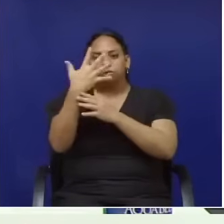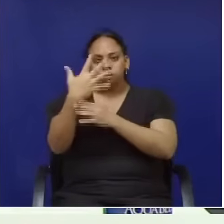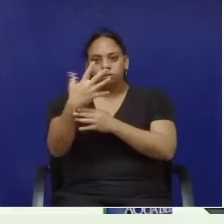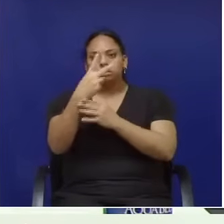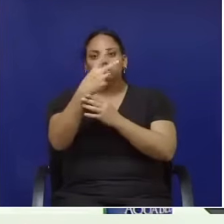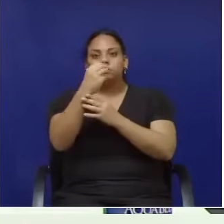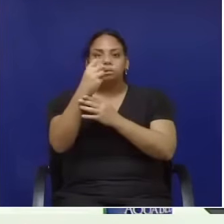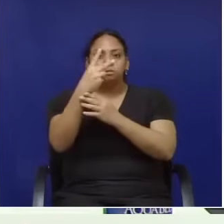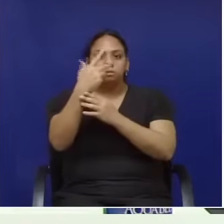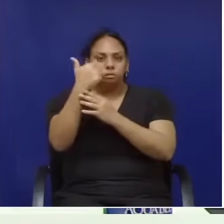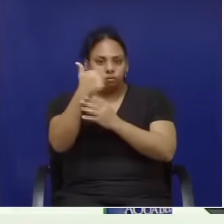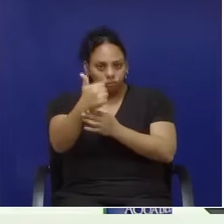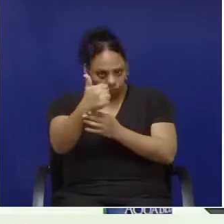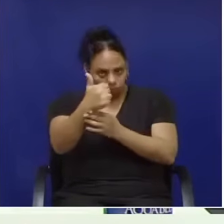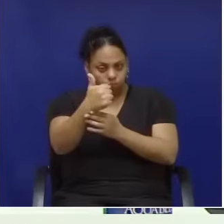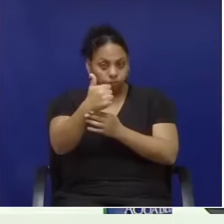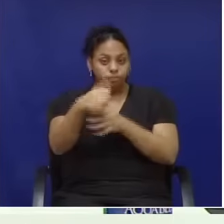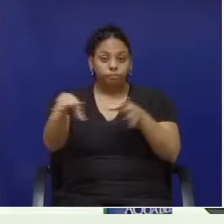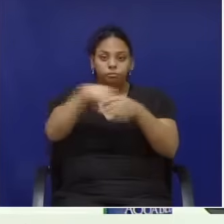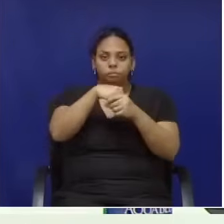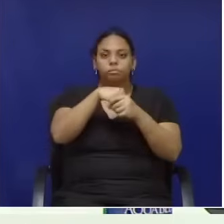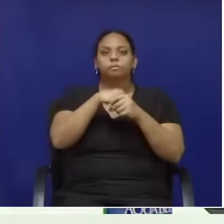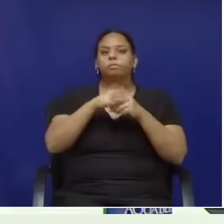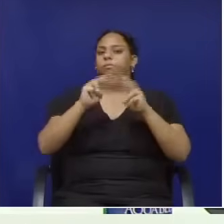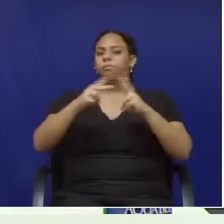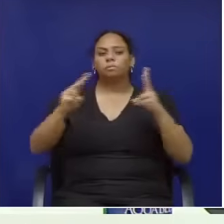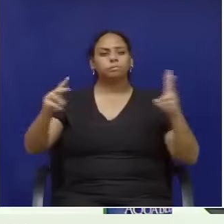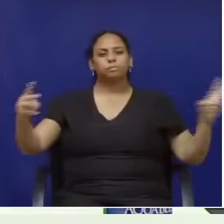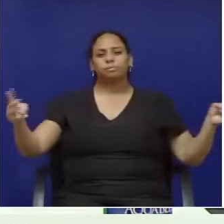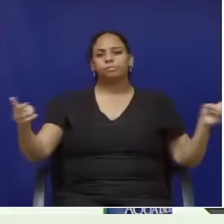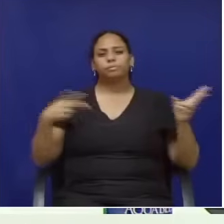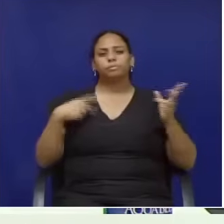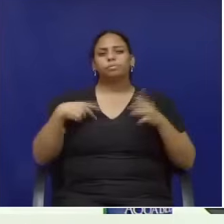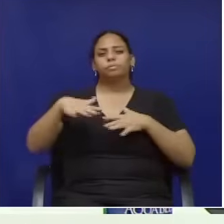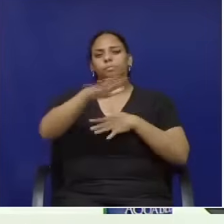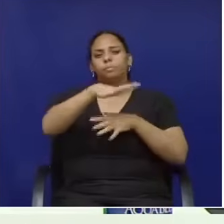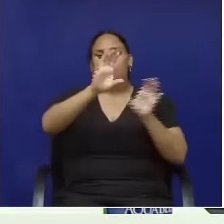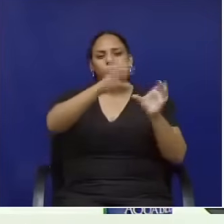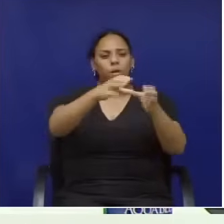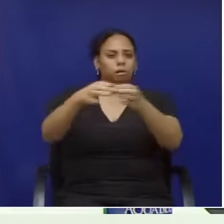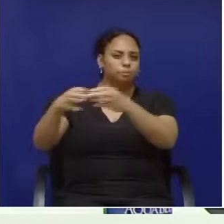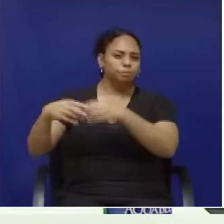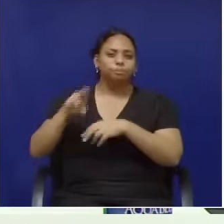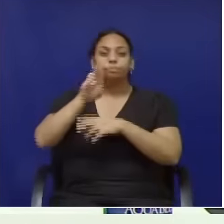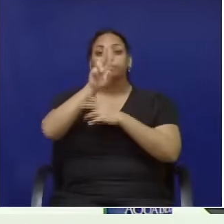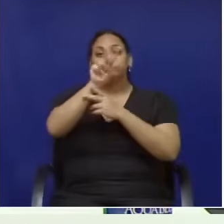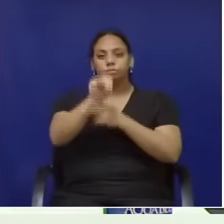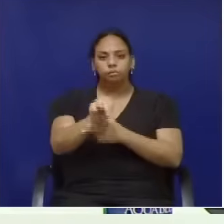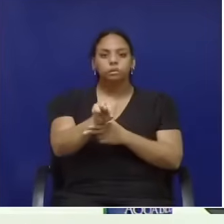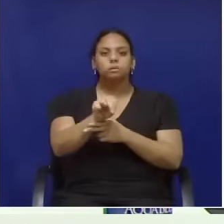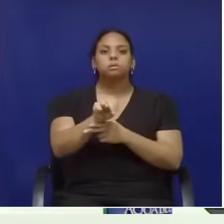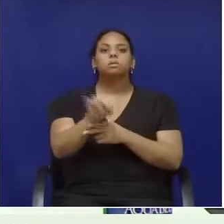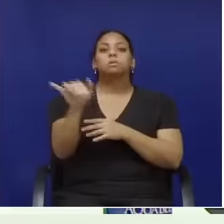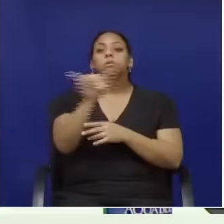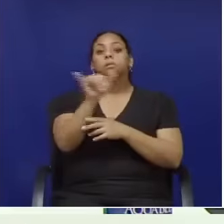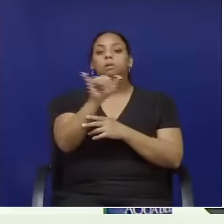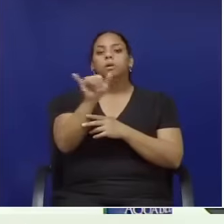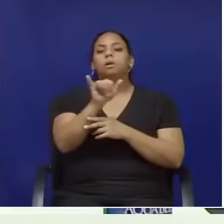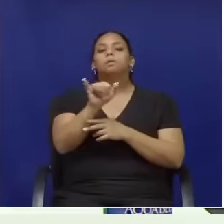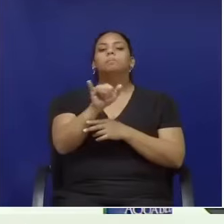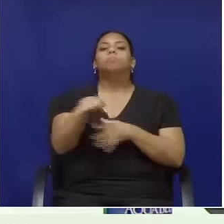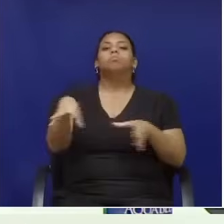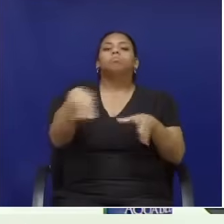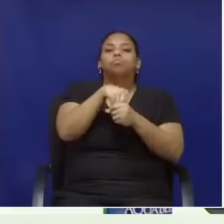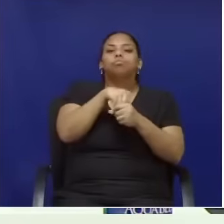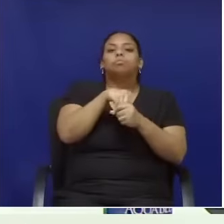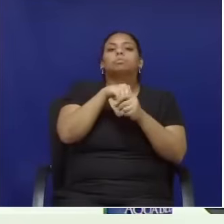2025-2026, we have participated in various multilateral platforms of the UN, which contributed towards peace